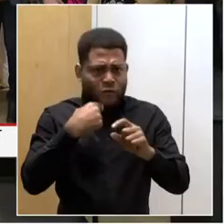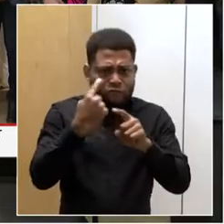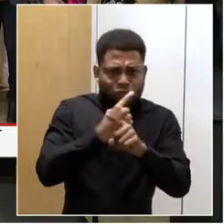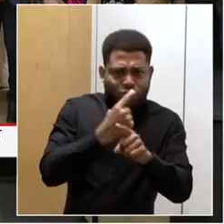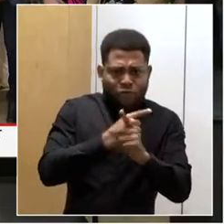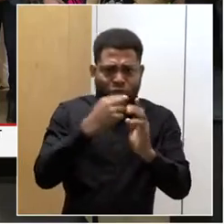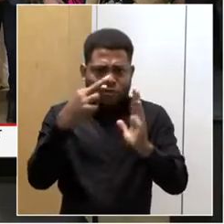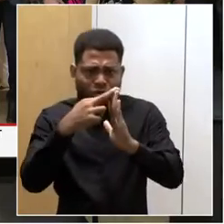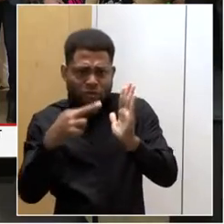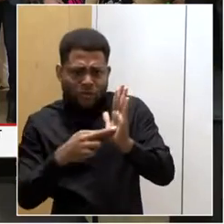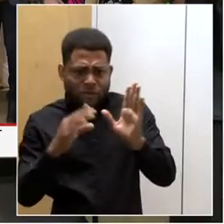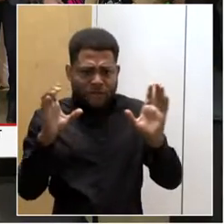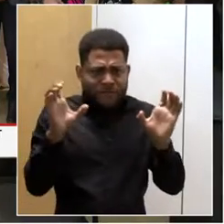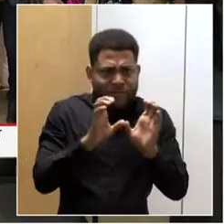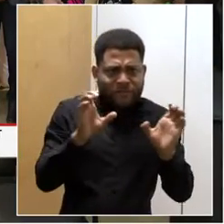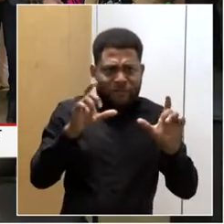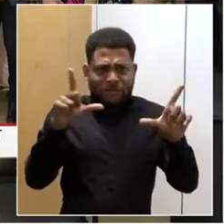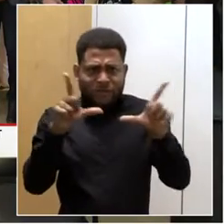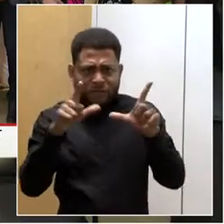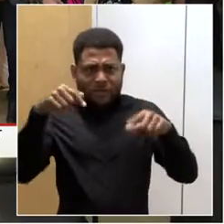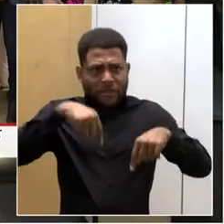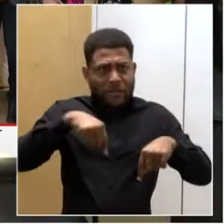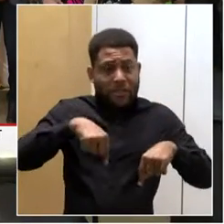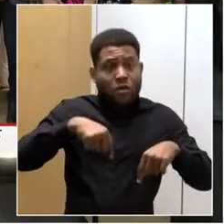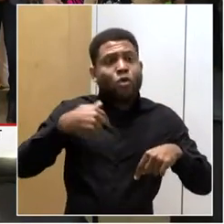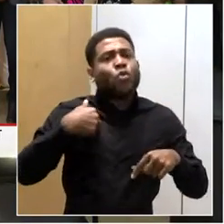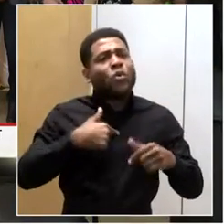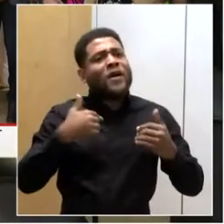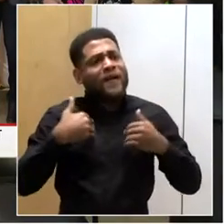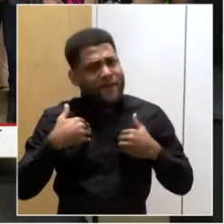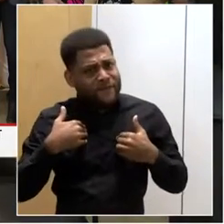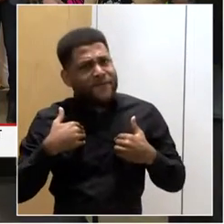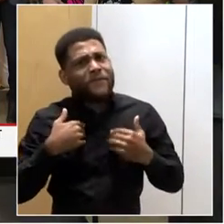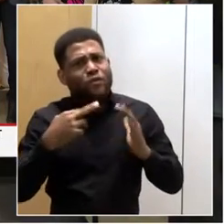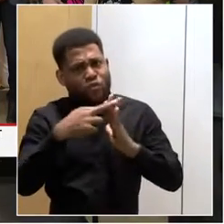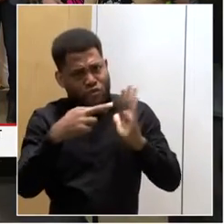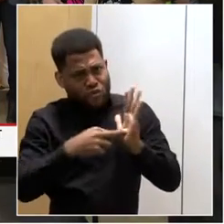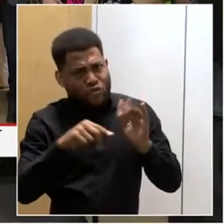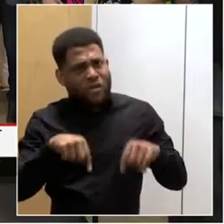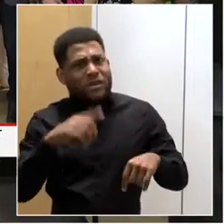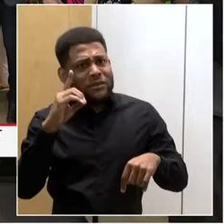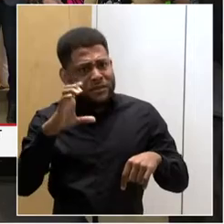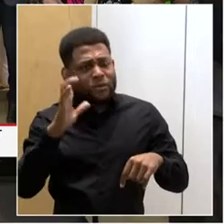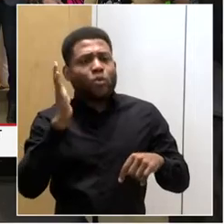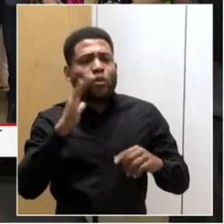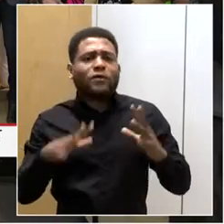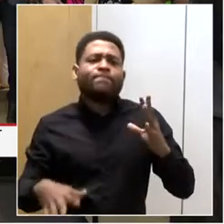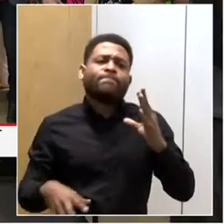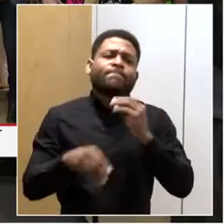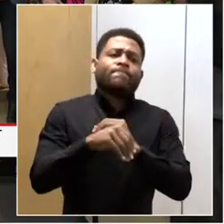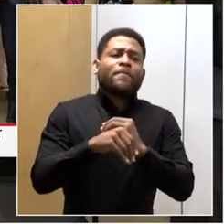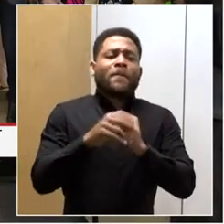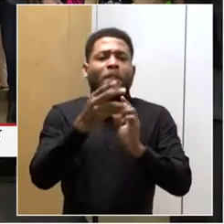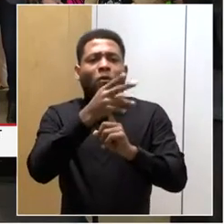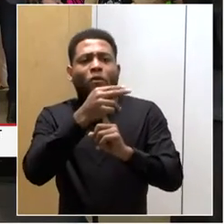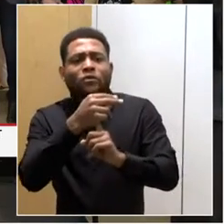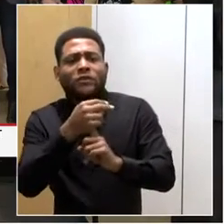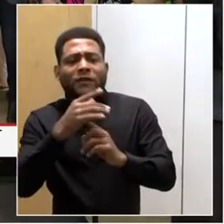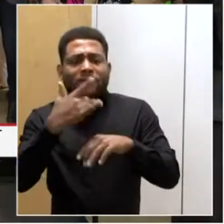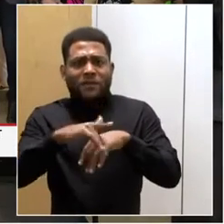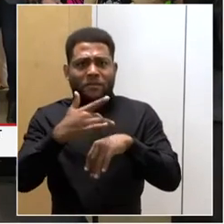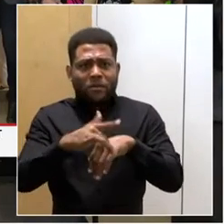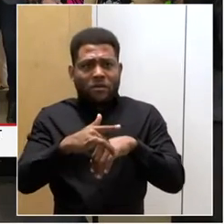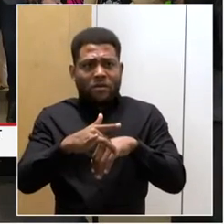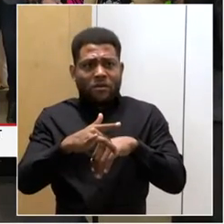regime in the district that would help add to the number of hotel units available. So I'm going to ask Japer